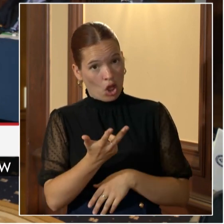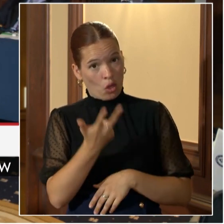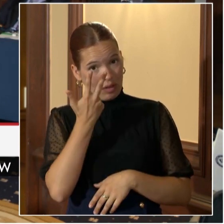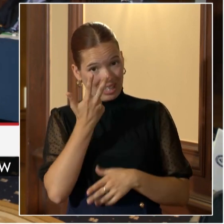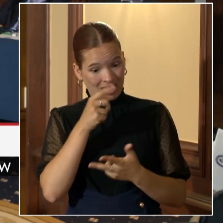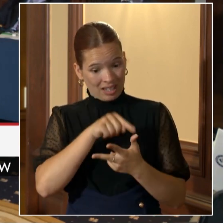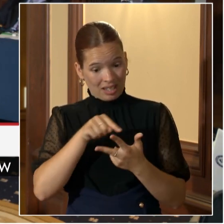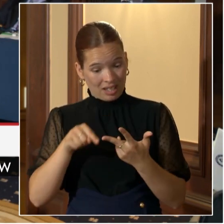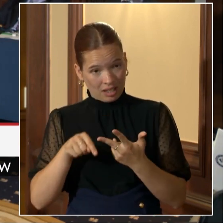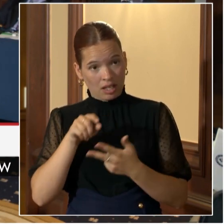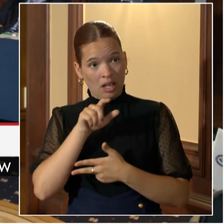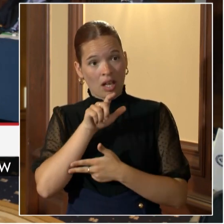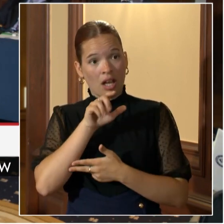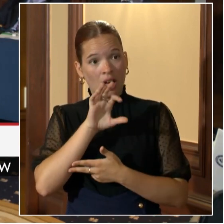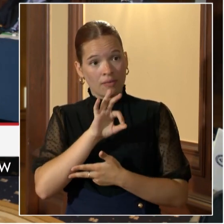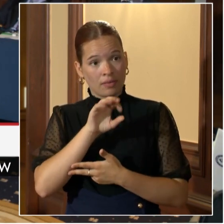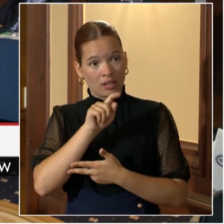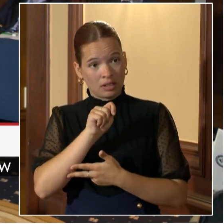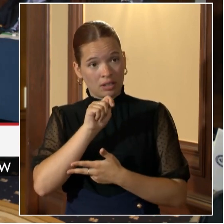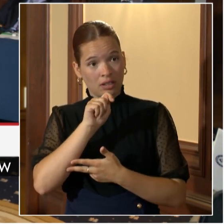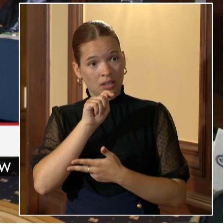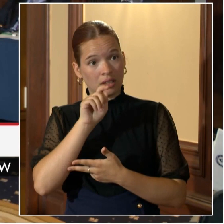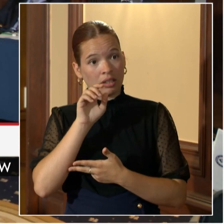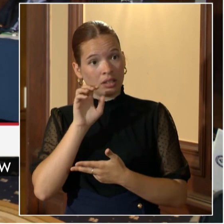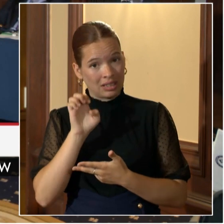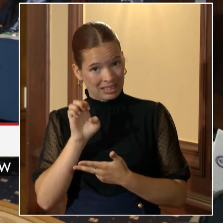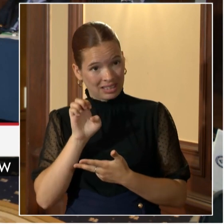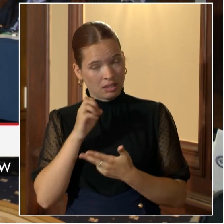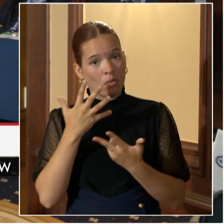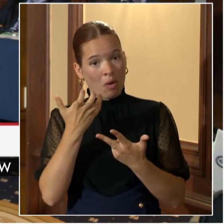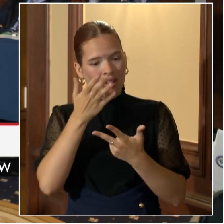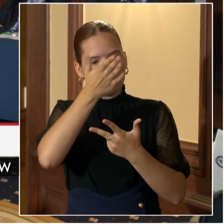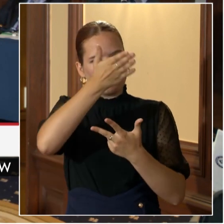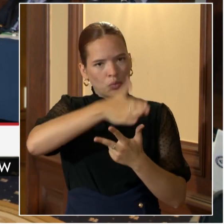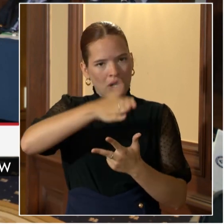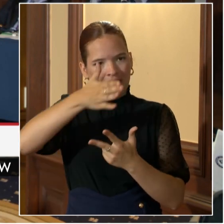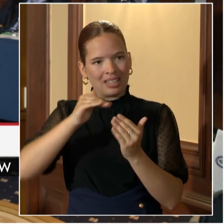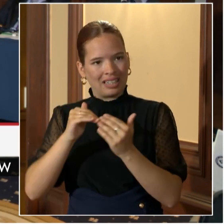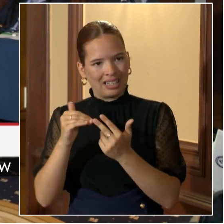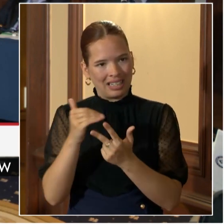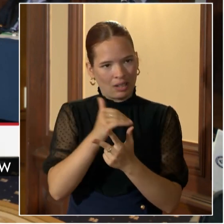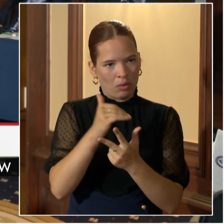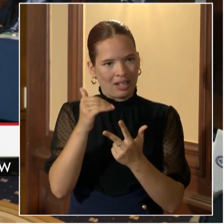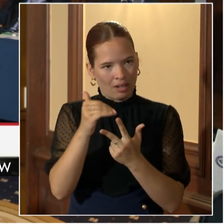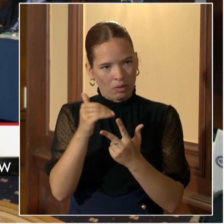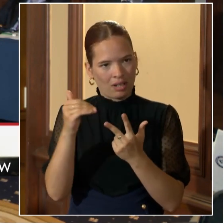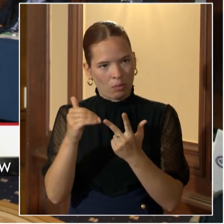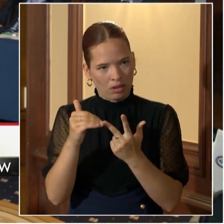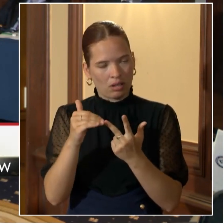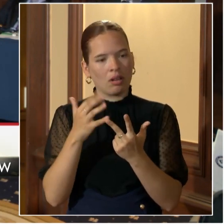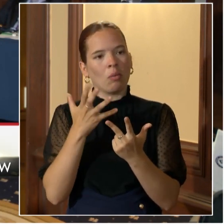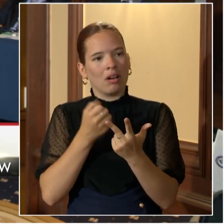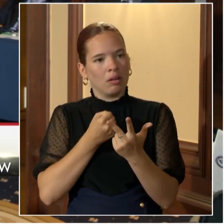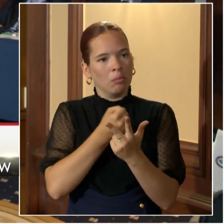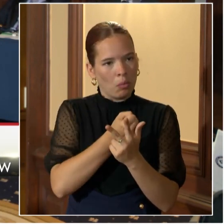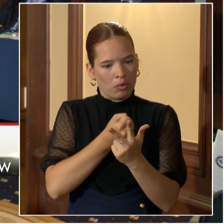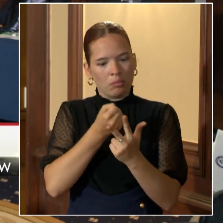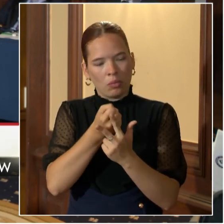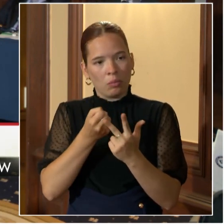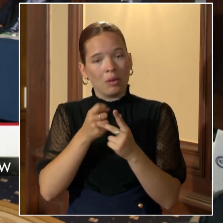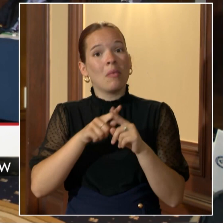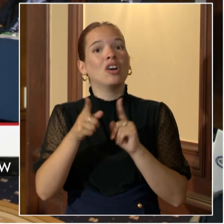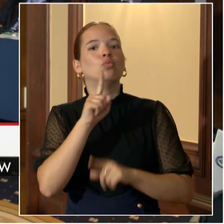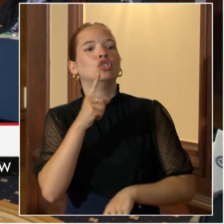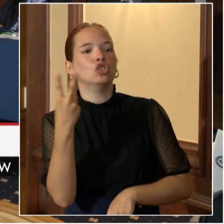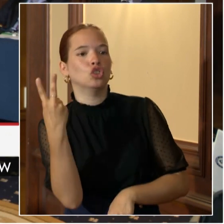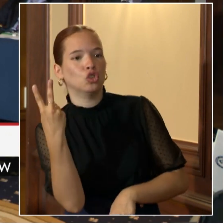delegation. You have the amendment before you. All in favor say aye. Aye. Aye. There are two in favor. Anyone opposed say